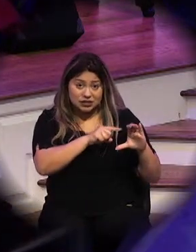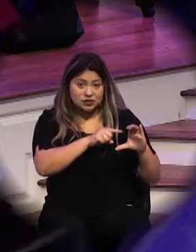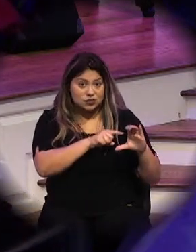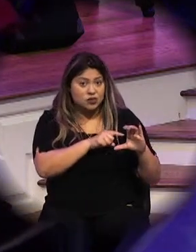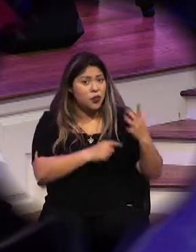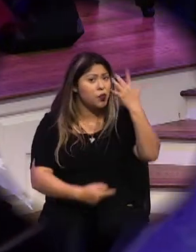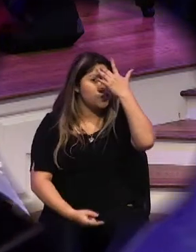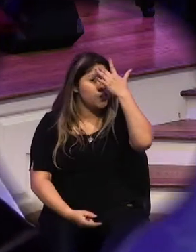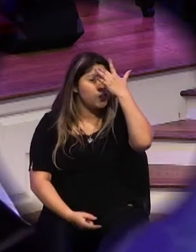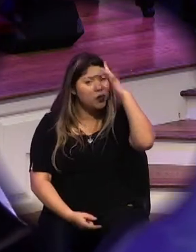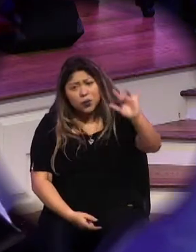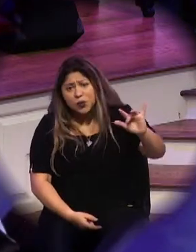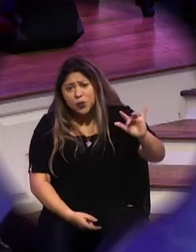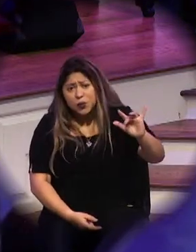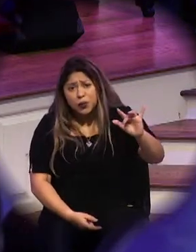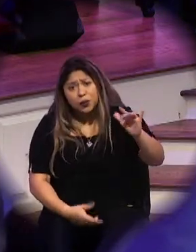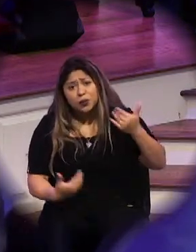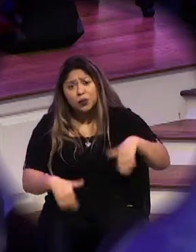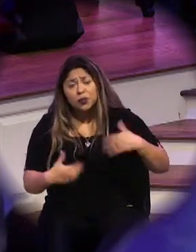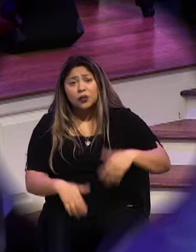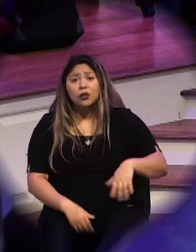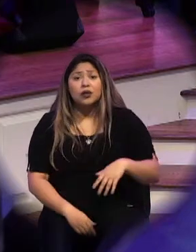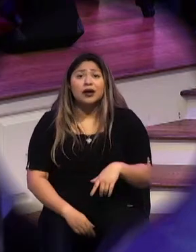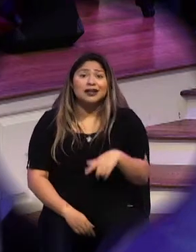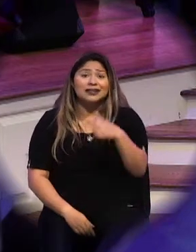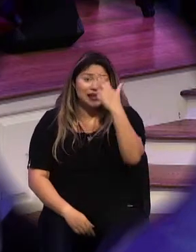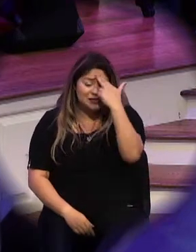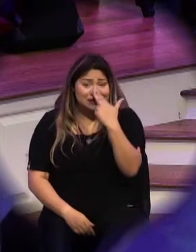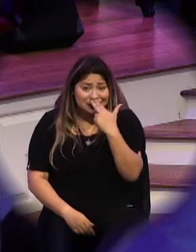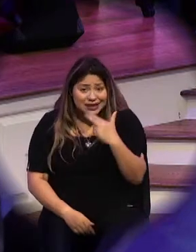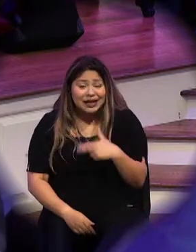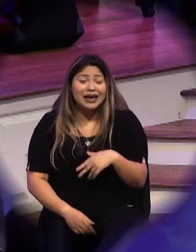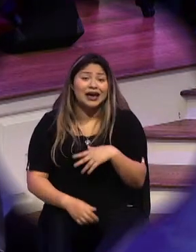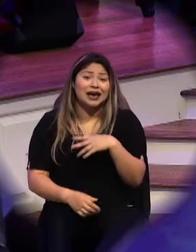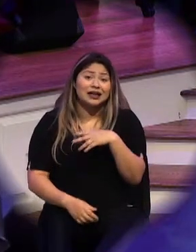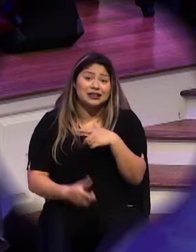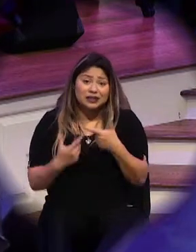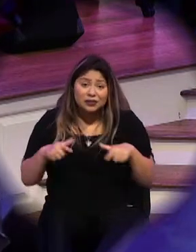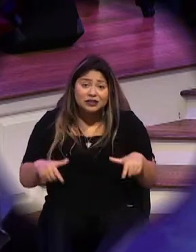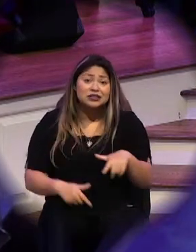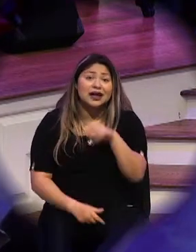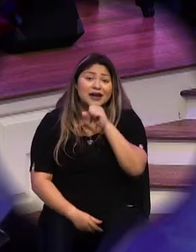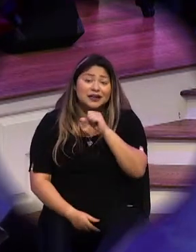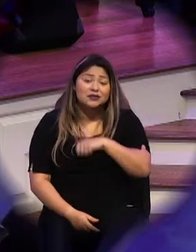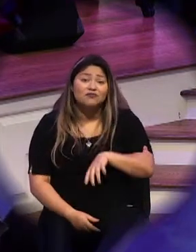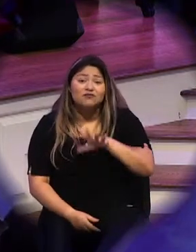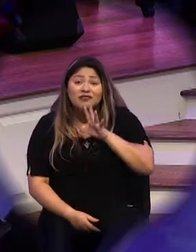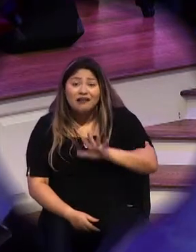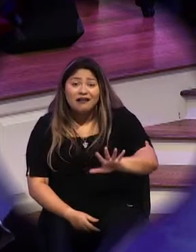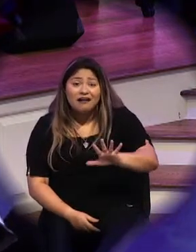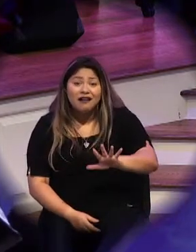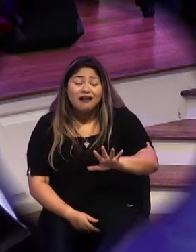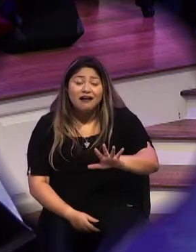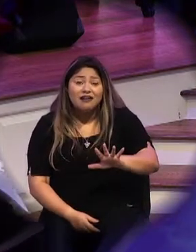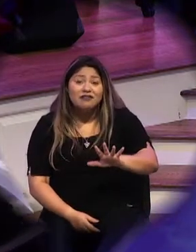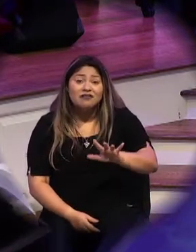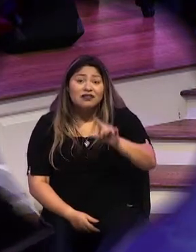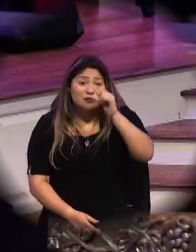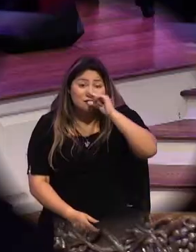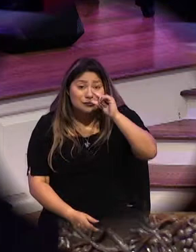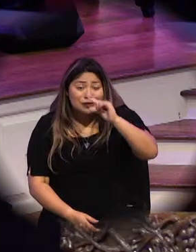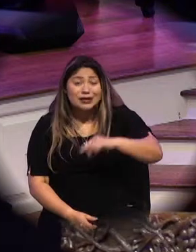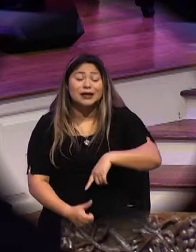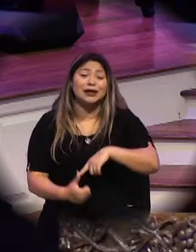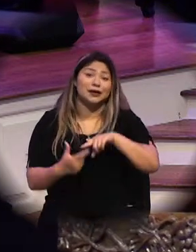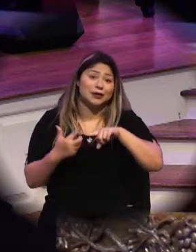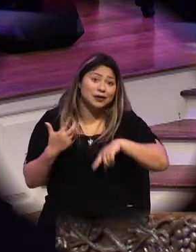a genius. He had learned Latin by age 5, Greek by age 9, French by age 11, and Hebrew by 13.